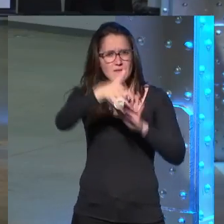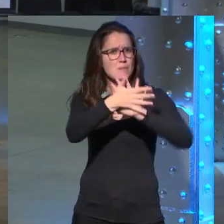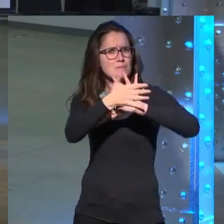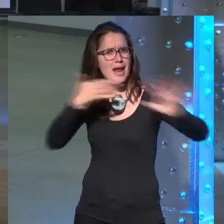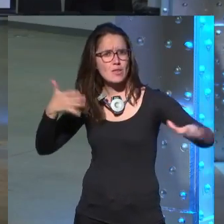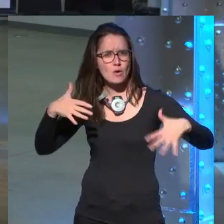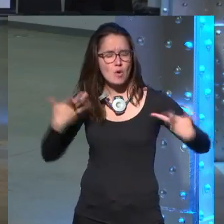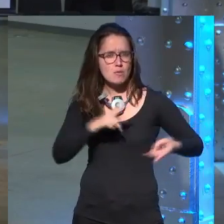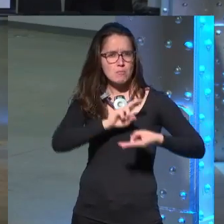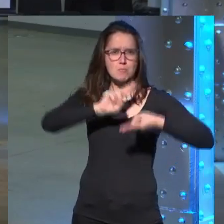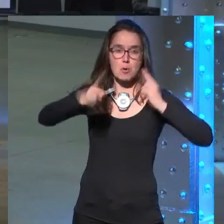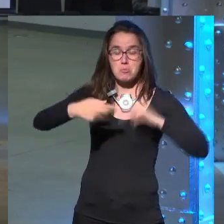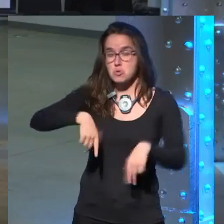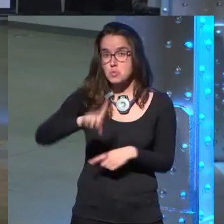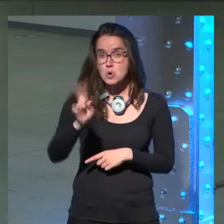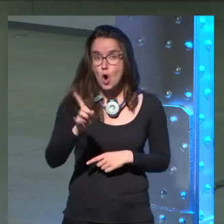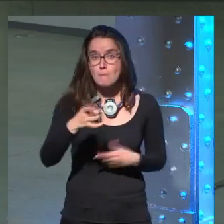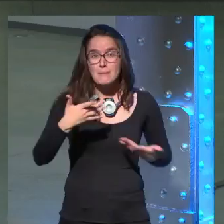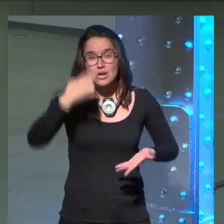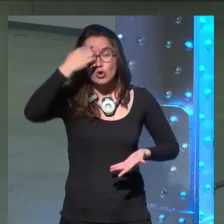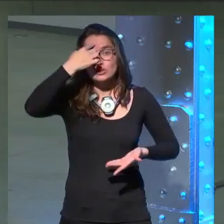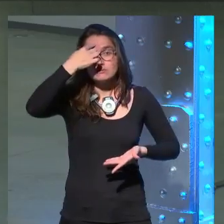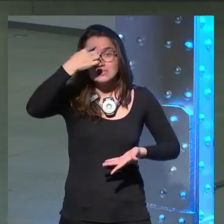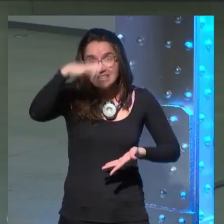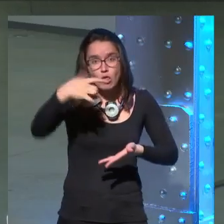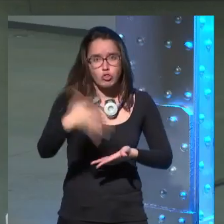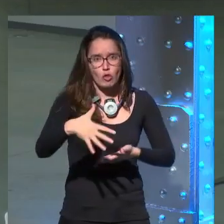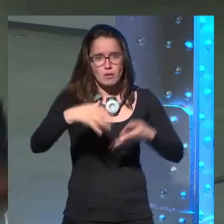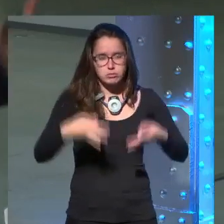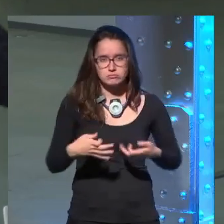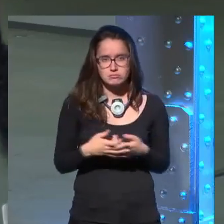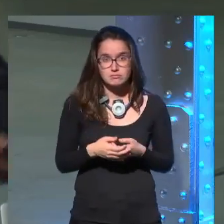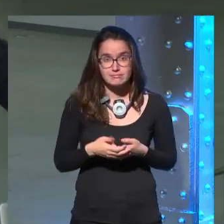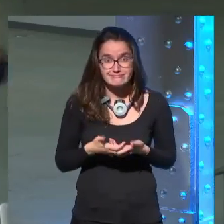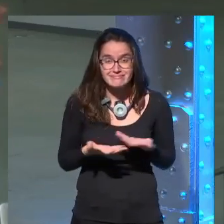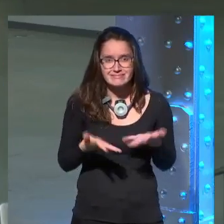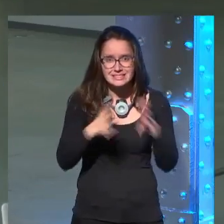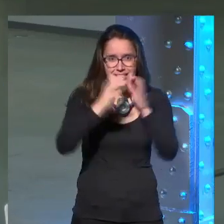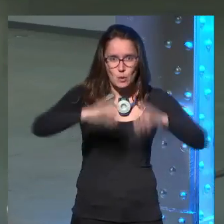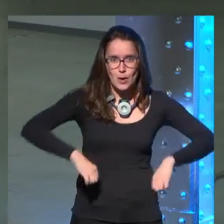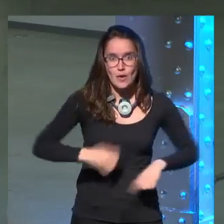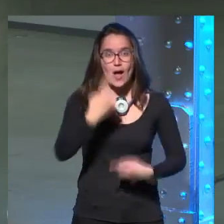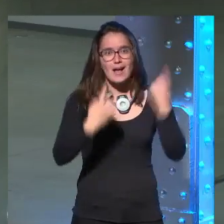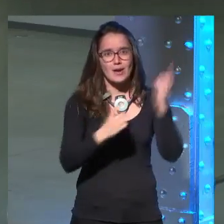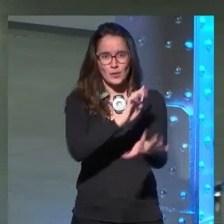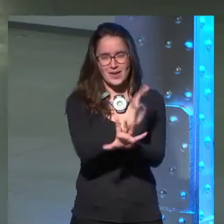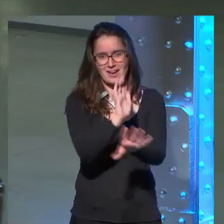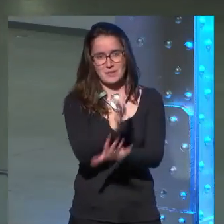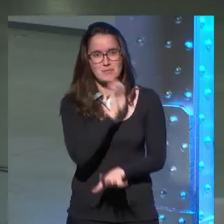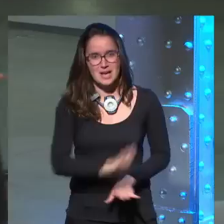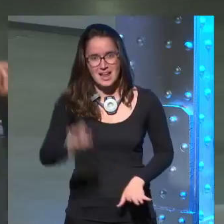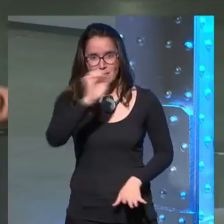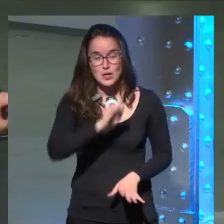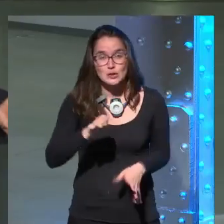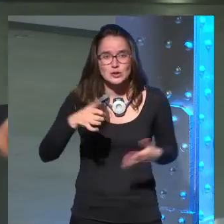And Heisenberg goes, "No, but I know exactly where I was." Okay, yeah, good. Some good laughs there. Those of you who are sitting